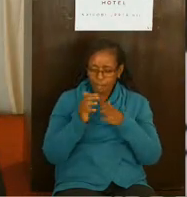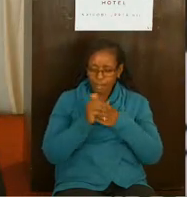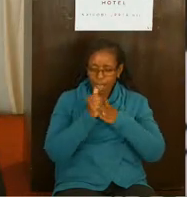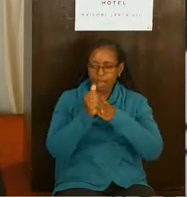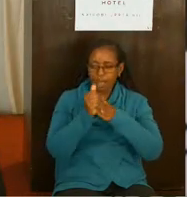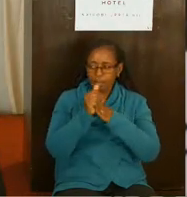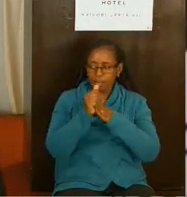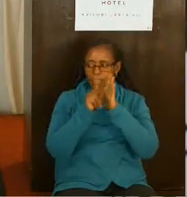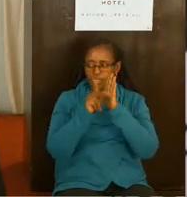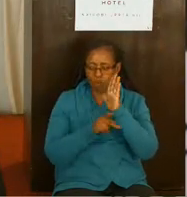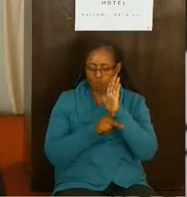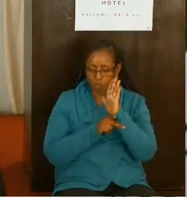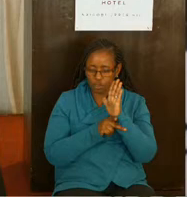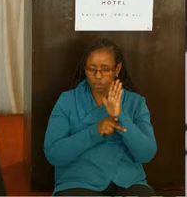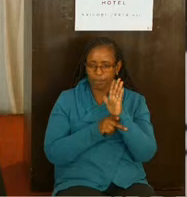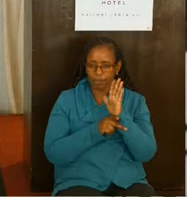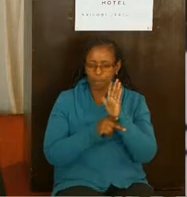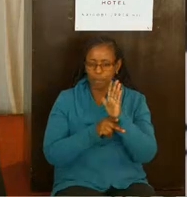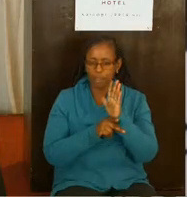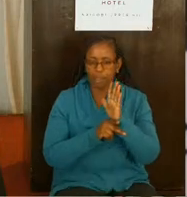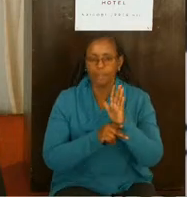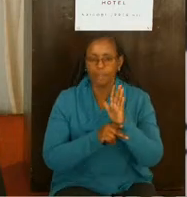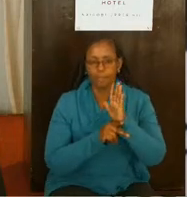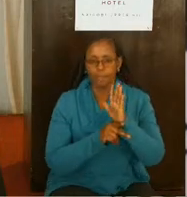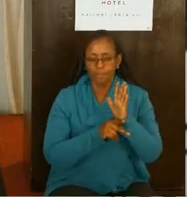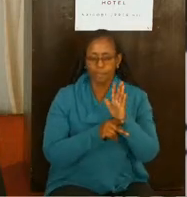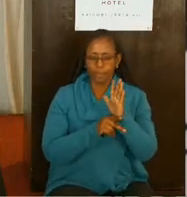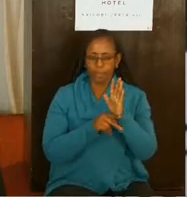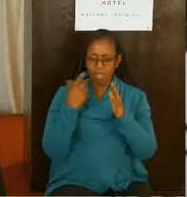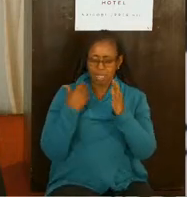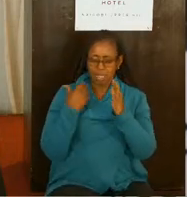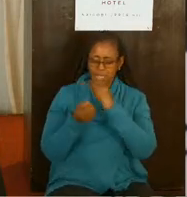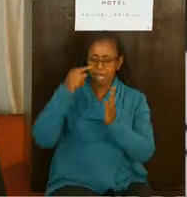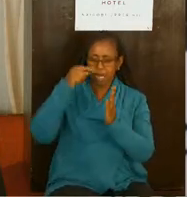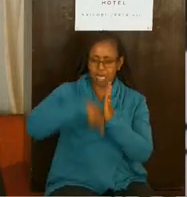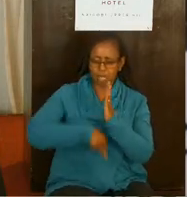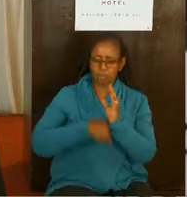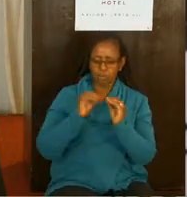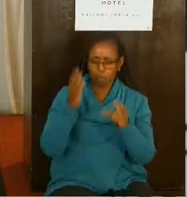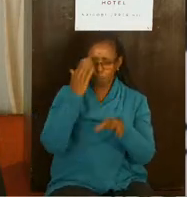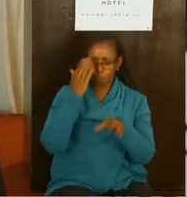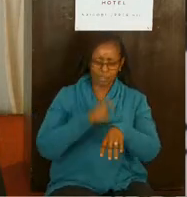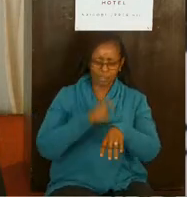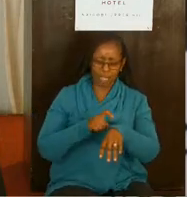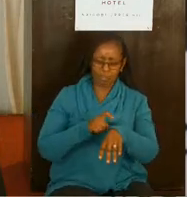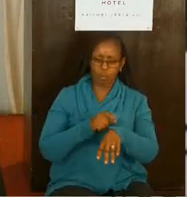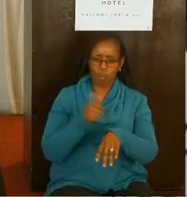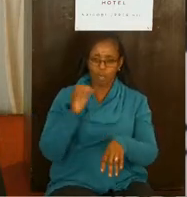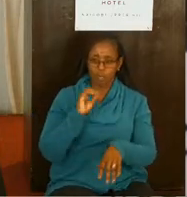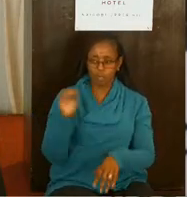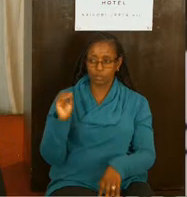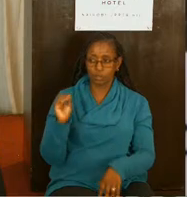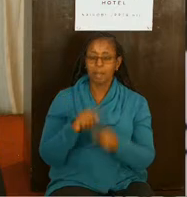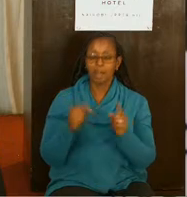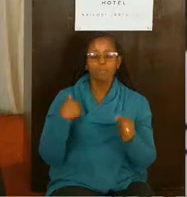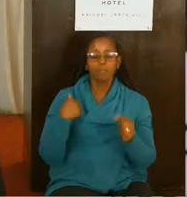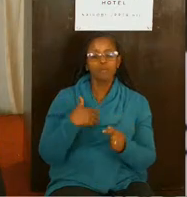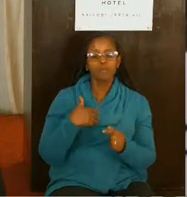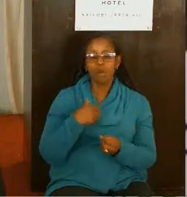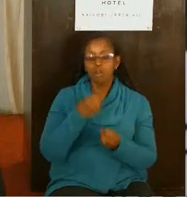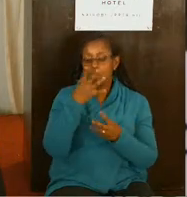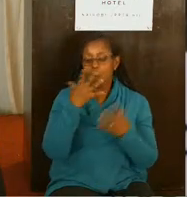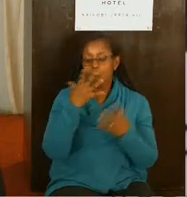and core competencies in the interest of time I won't go into details but what I would like to point out here